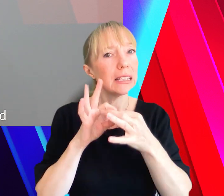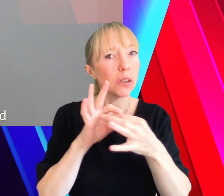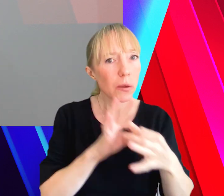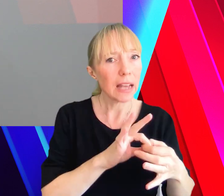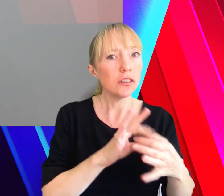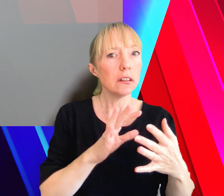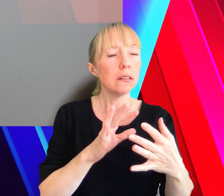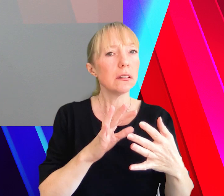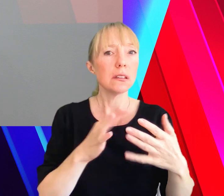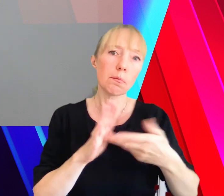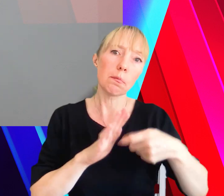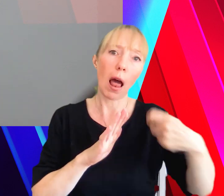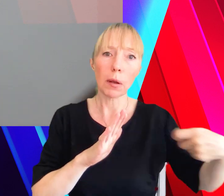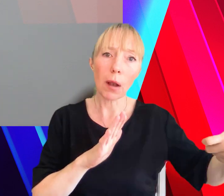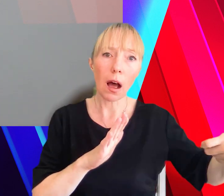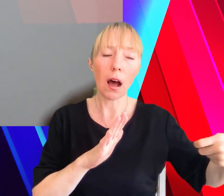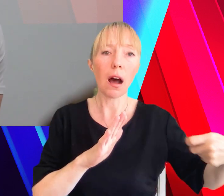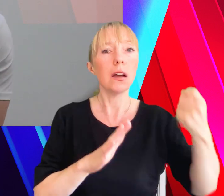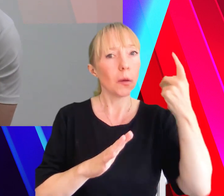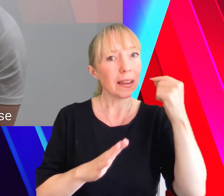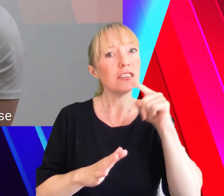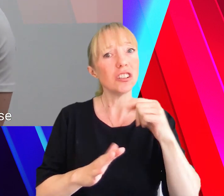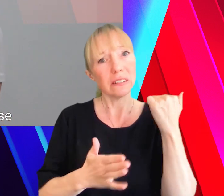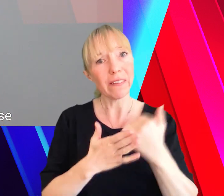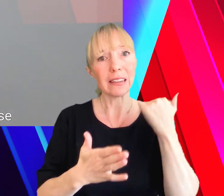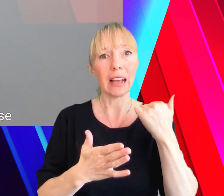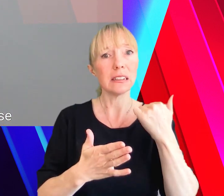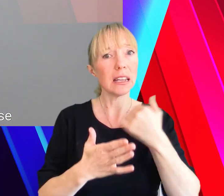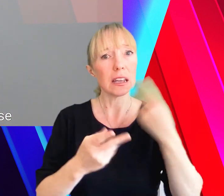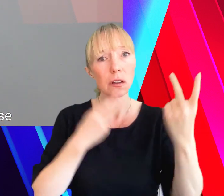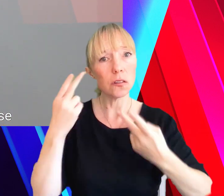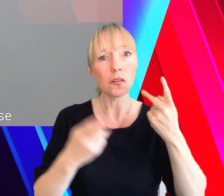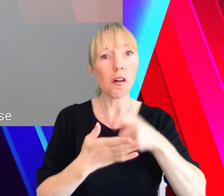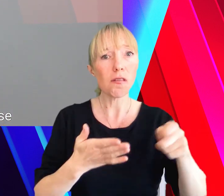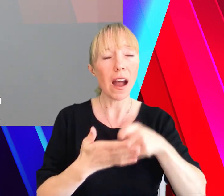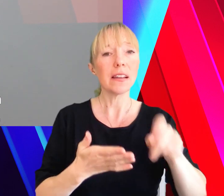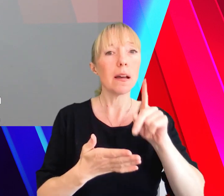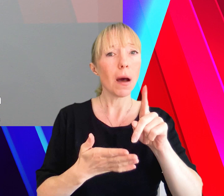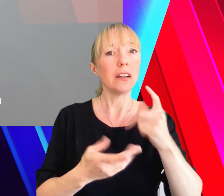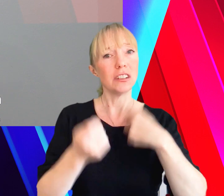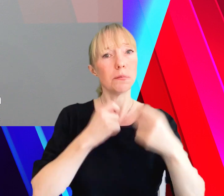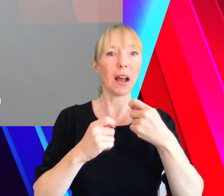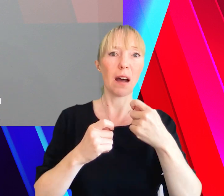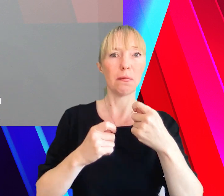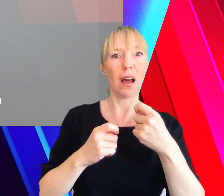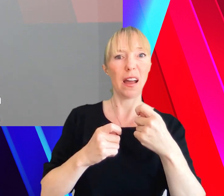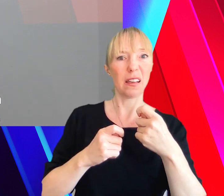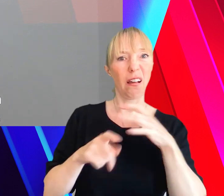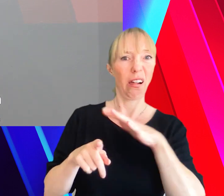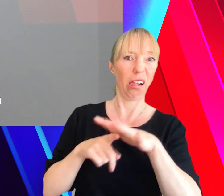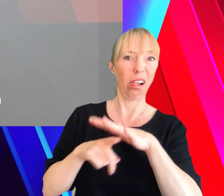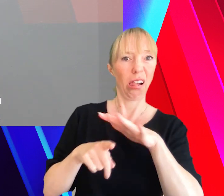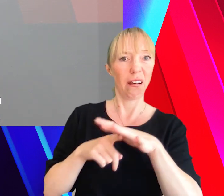and all this kind of stuff and all these like associations, blah blah blah blah, you actually understand that she's actually a great songwriter and all these other things, but because she's